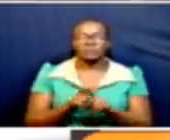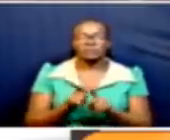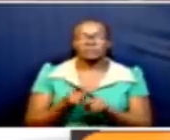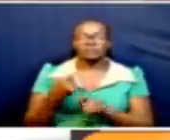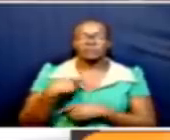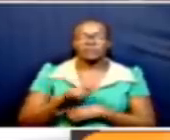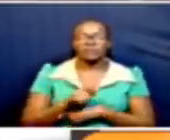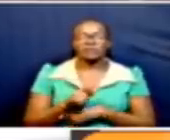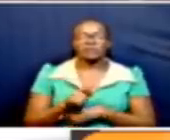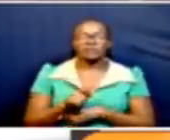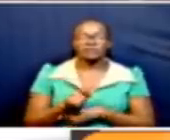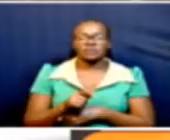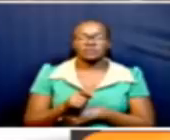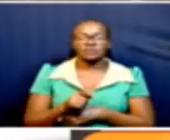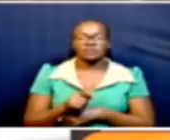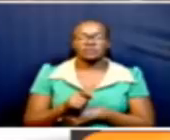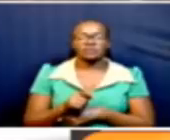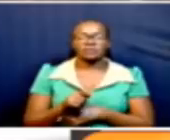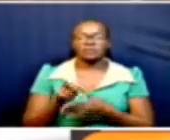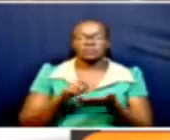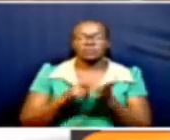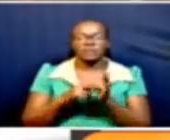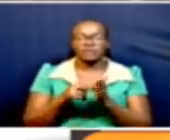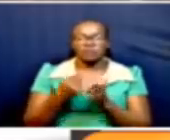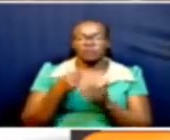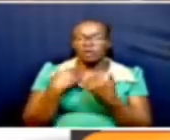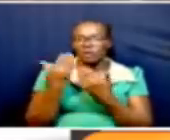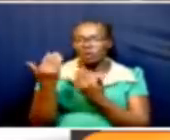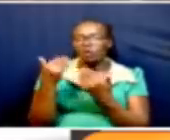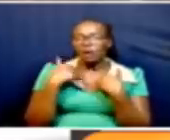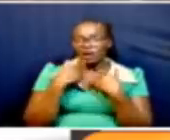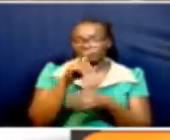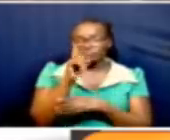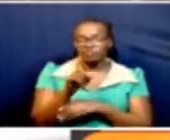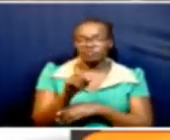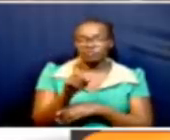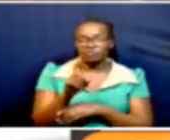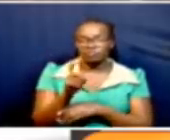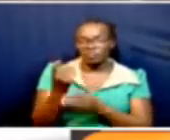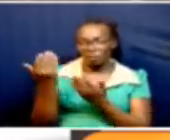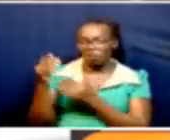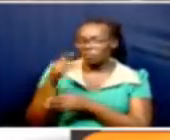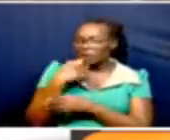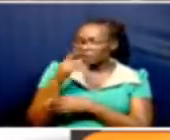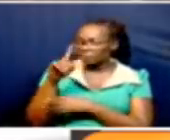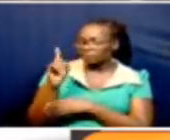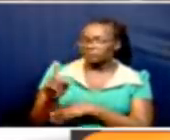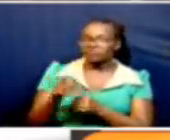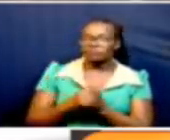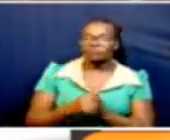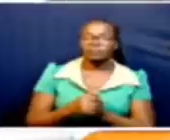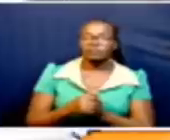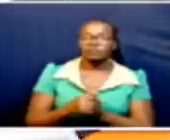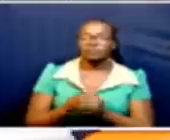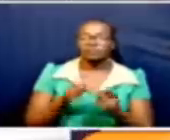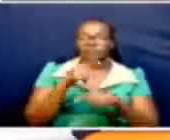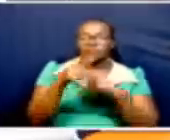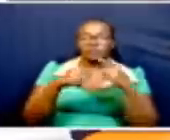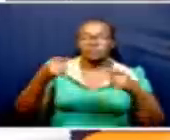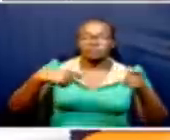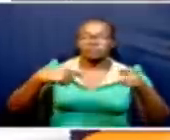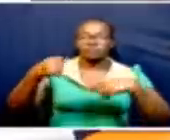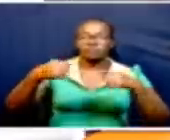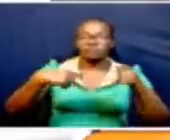future. Is there hope? Is there hope, Moha? Babu, is there hope? There is. Keep tweeting and we'll read your tweets as well.